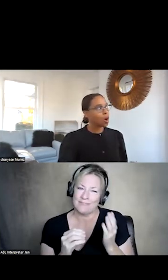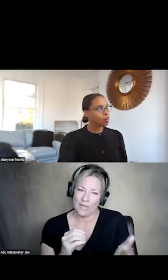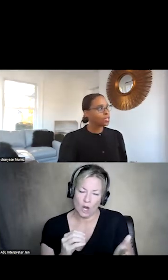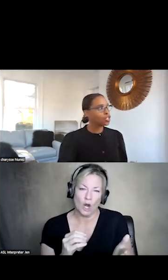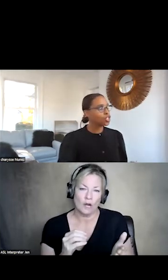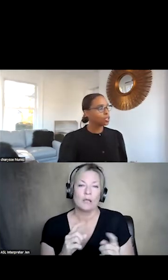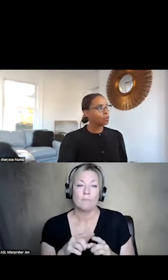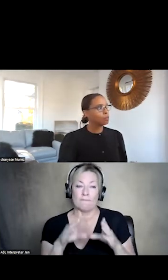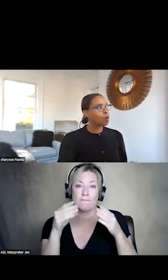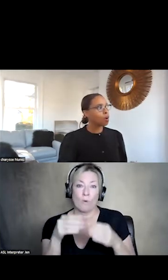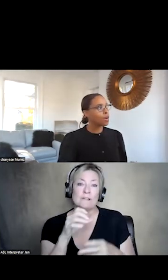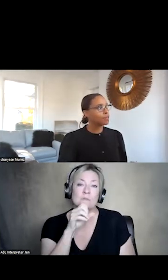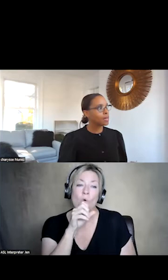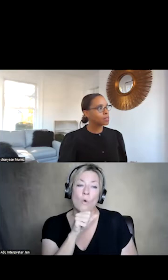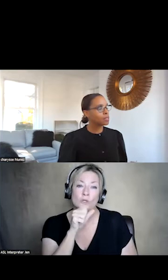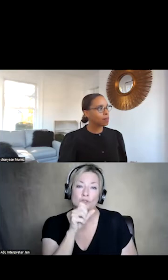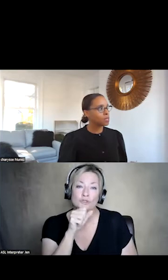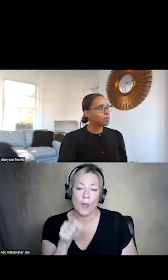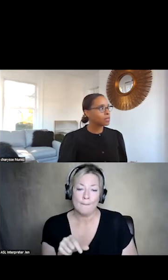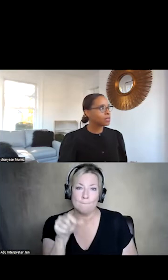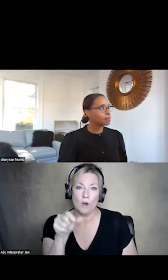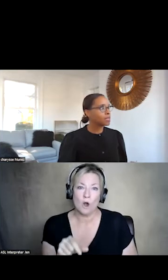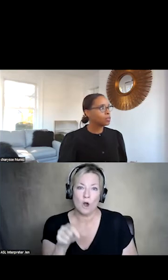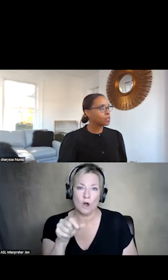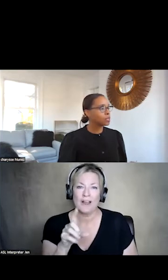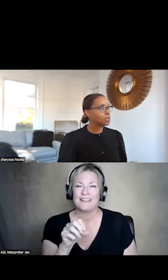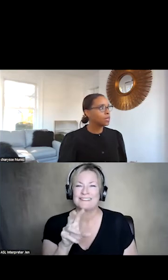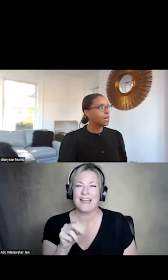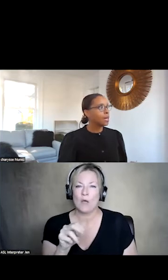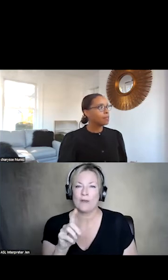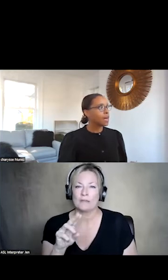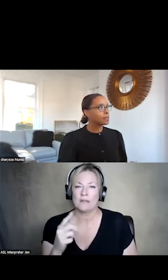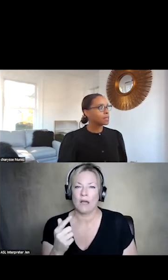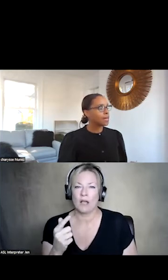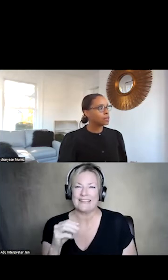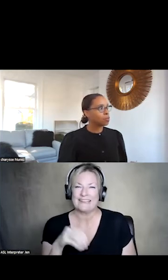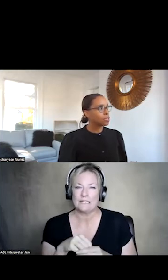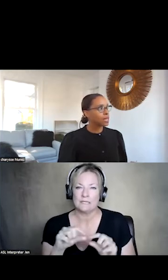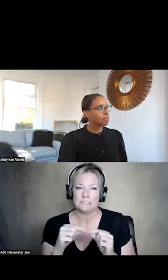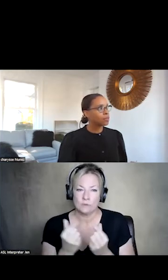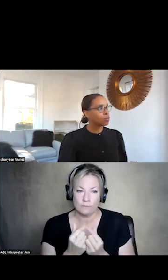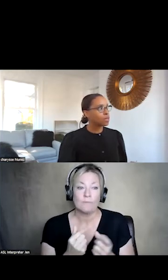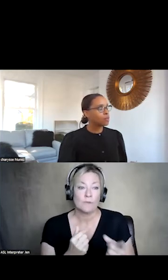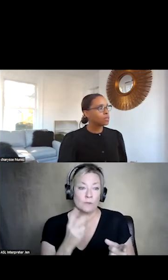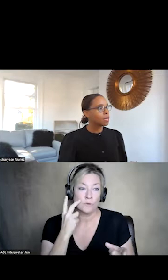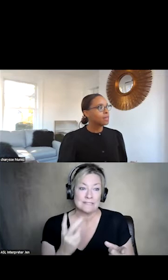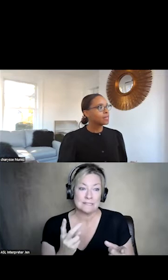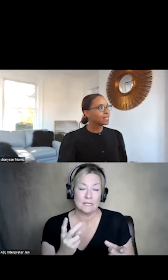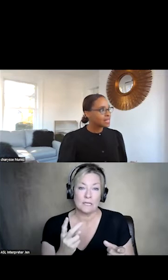the orange bar, and that's the down and dug in segment. And you can see that again, on the scale of